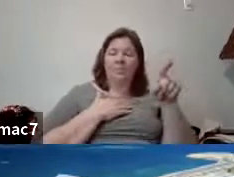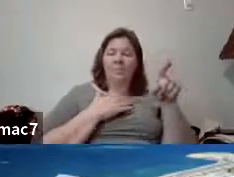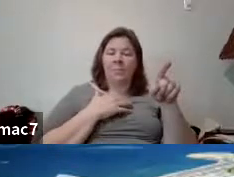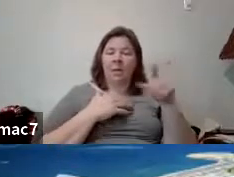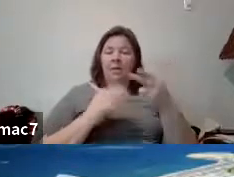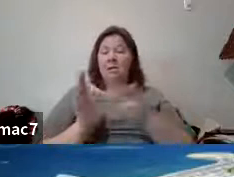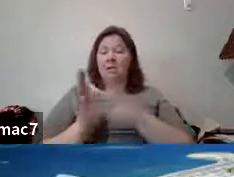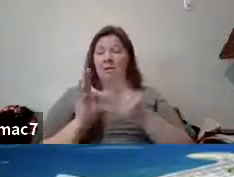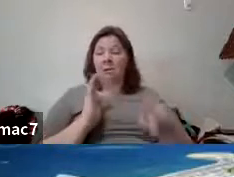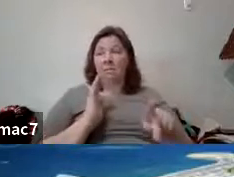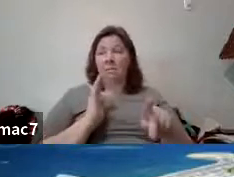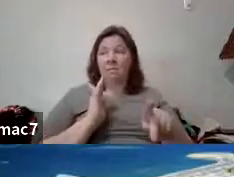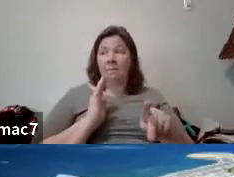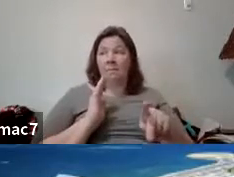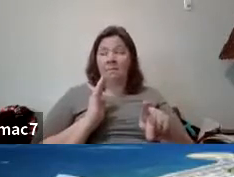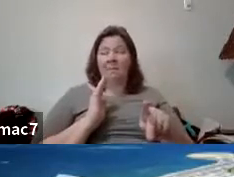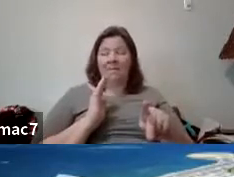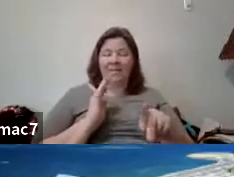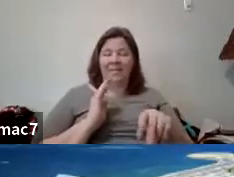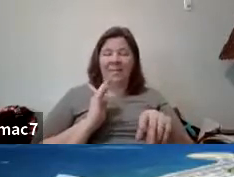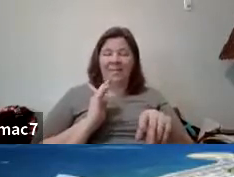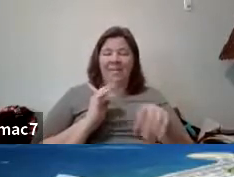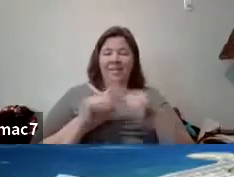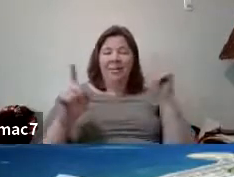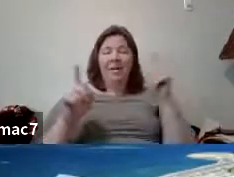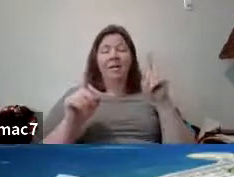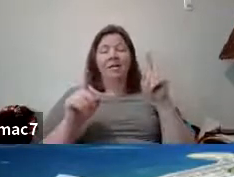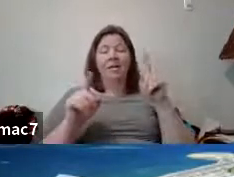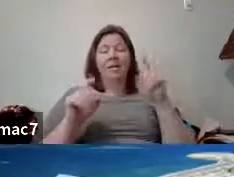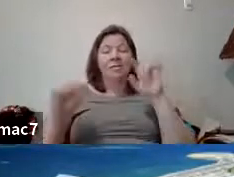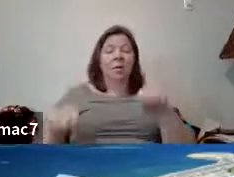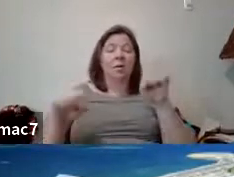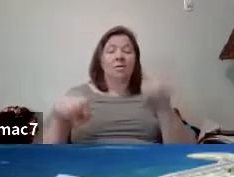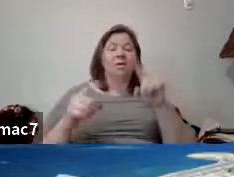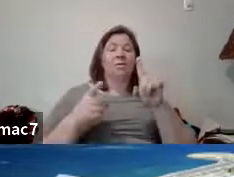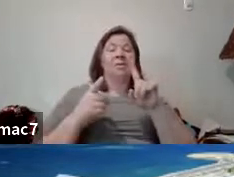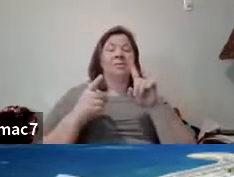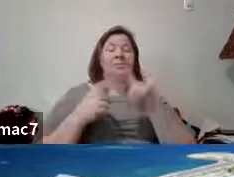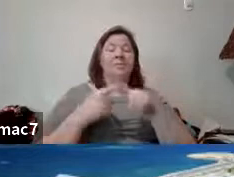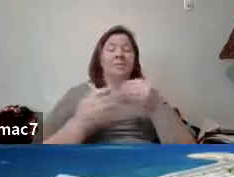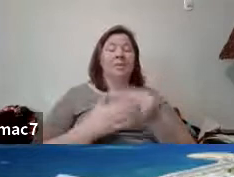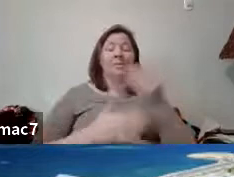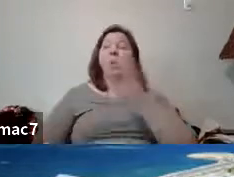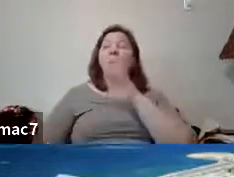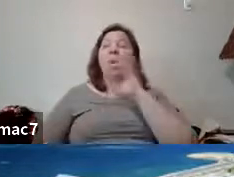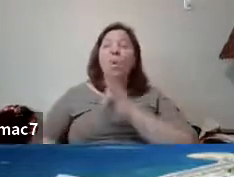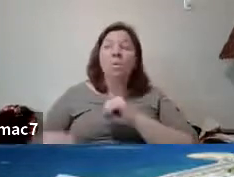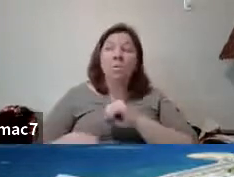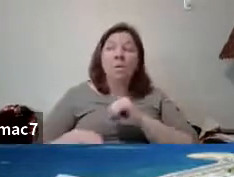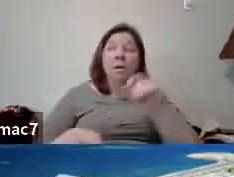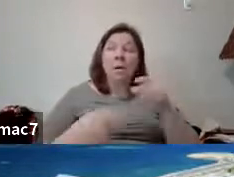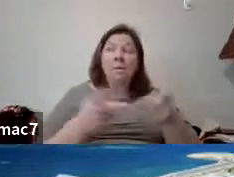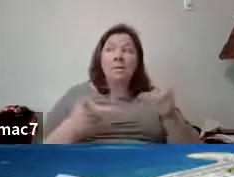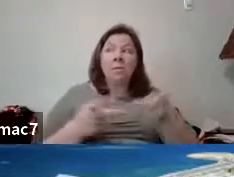up. And yeah, so it is possible to buy an older position, but not back